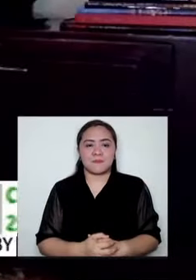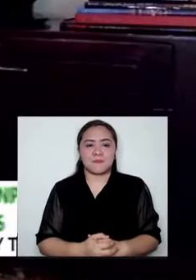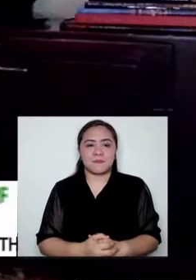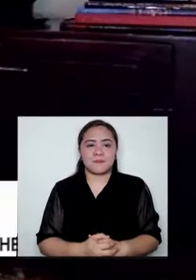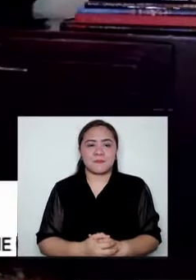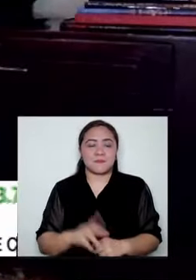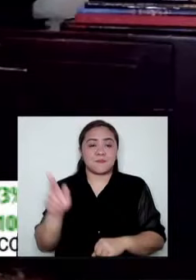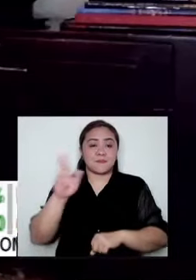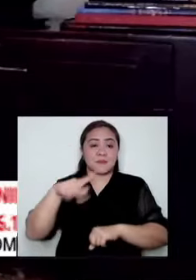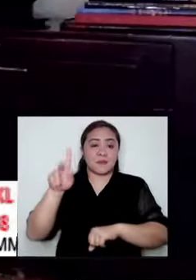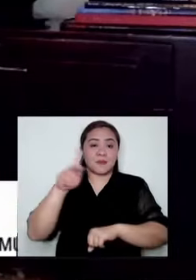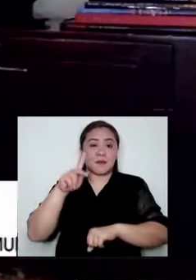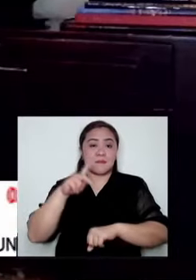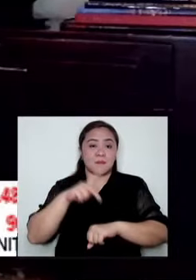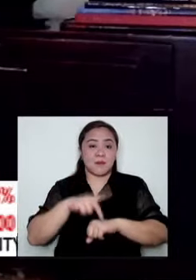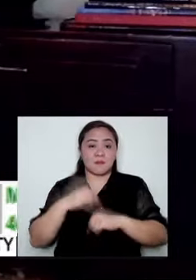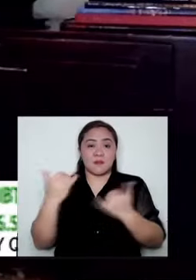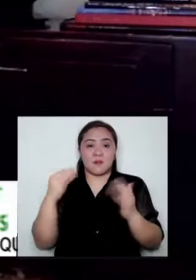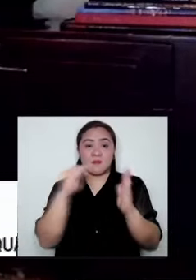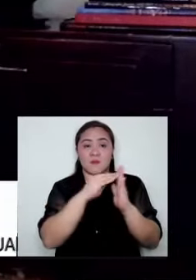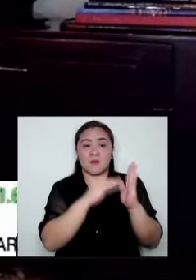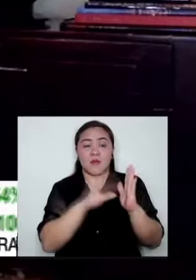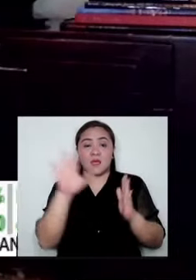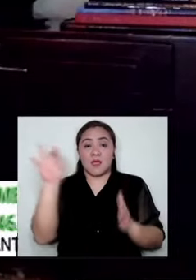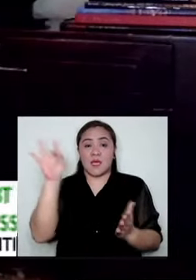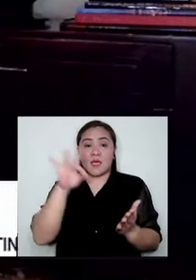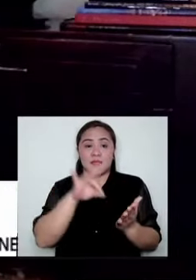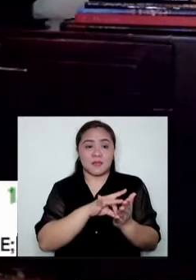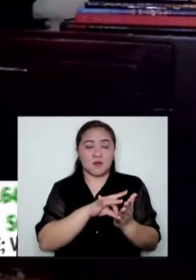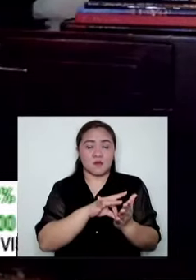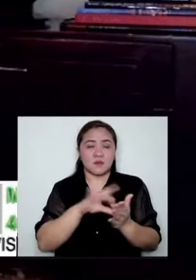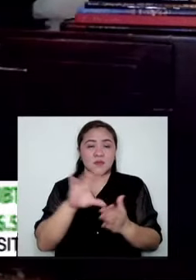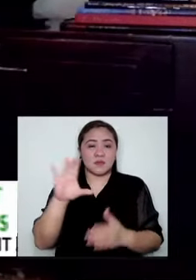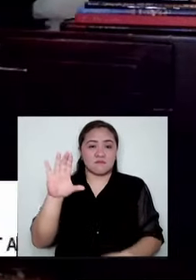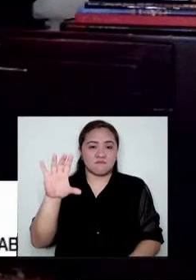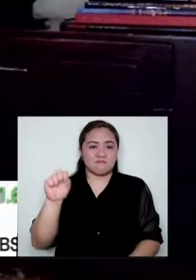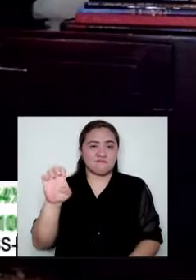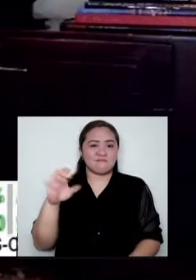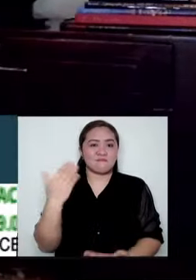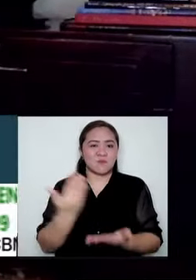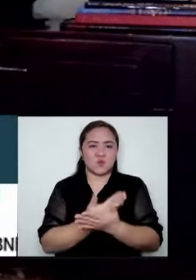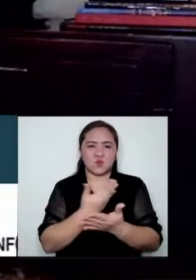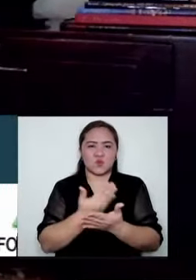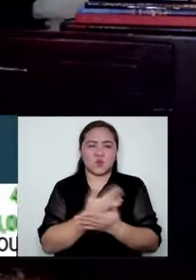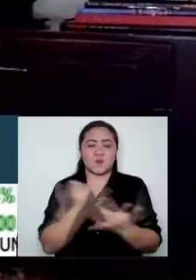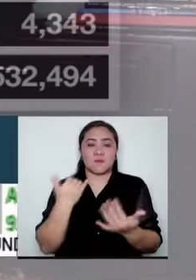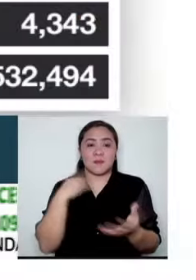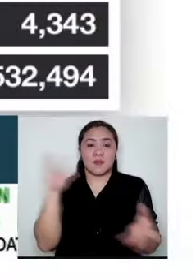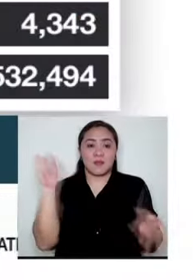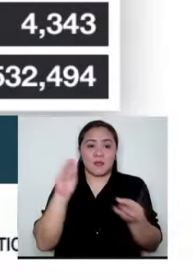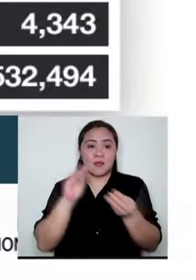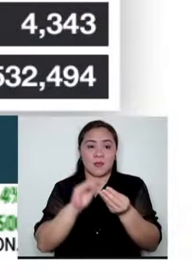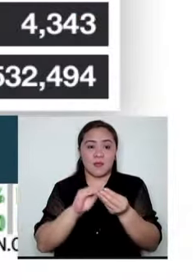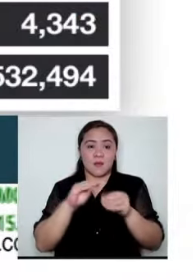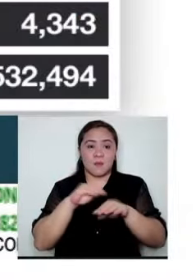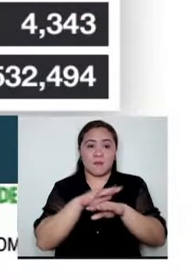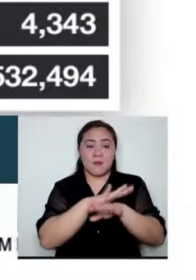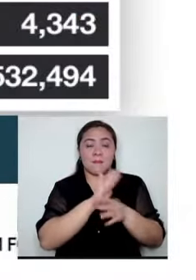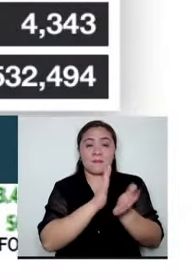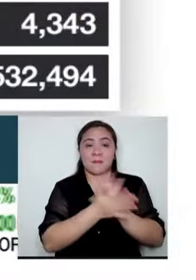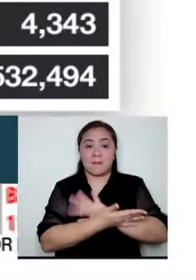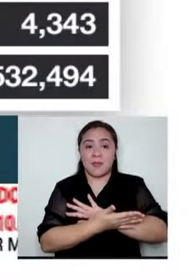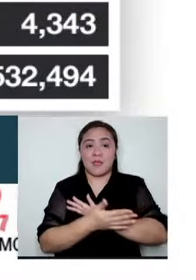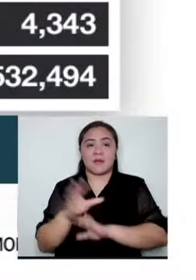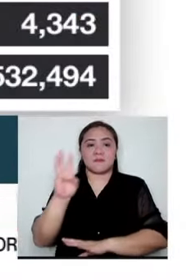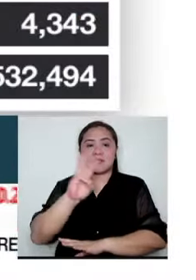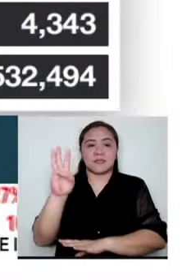The Philippines logged over 8,000 new cases of COVID-19 Thursday. The number of active infections now at